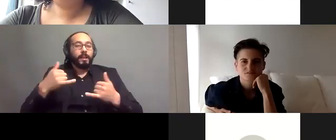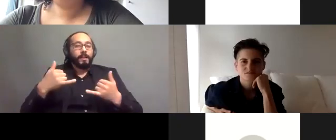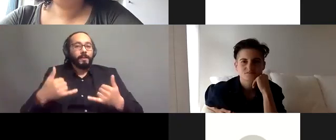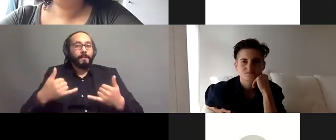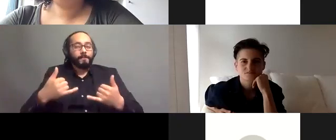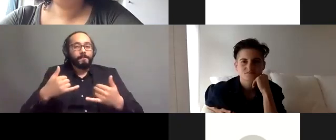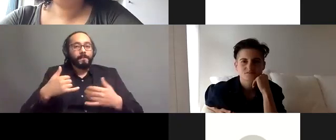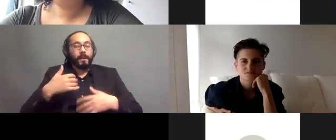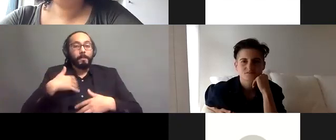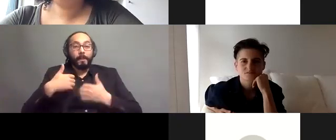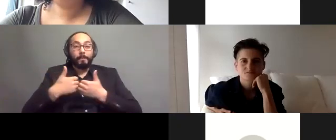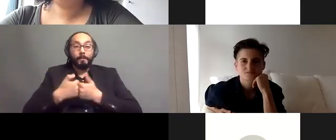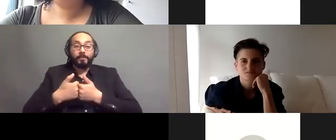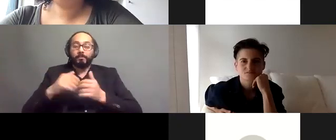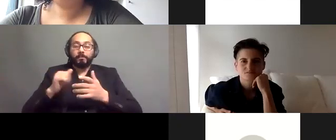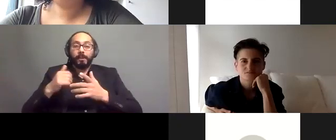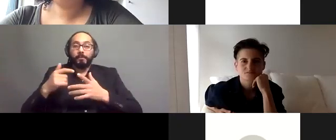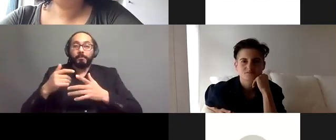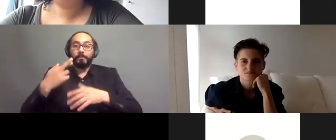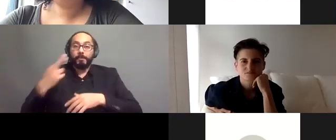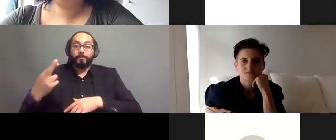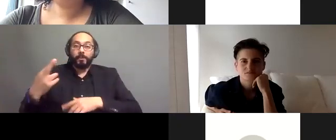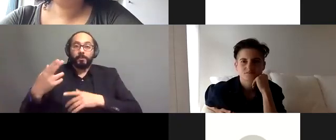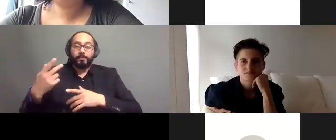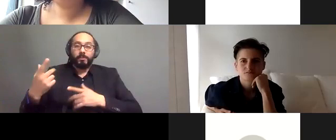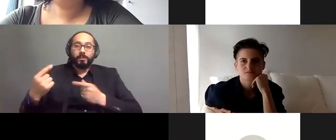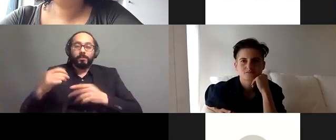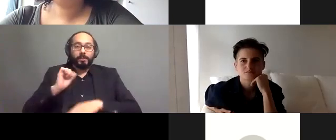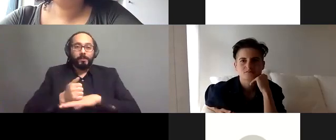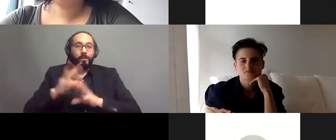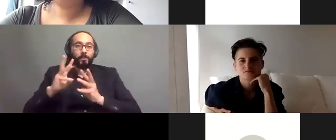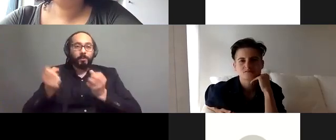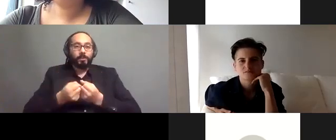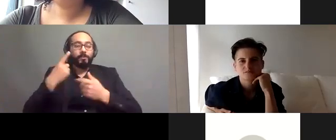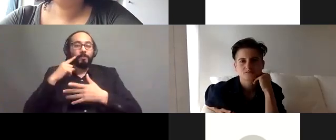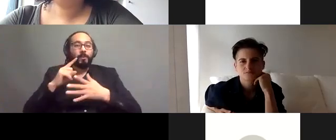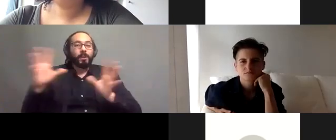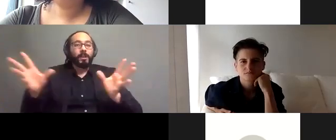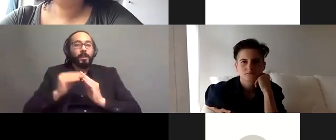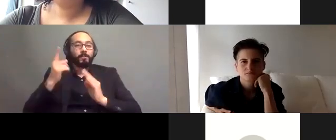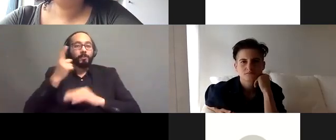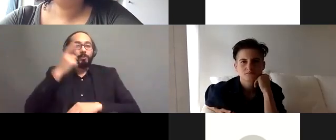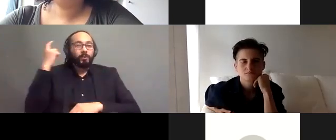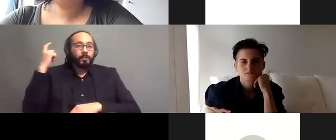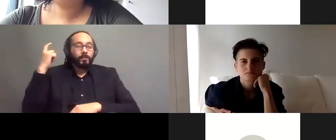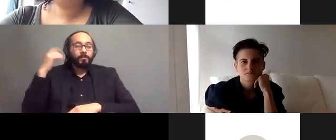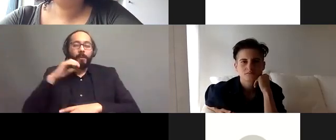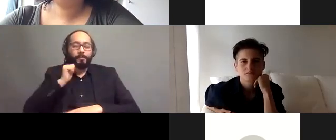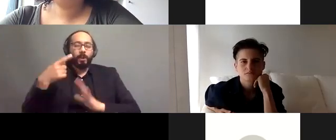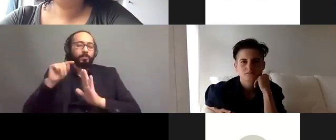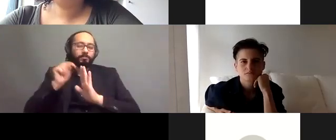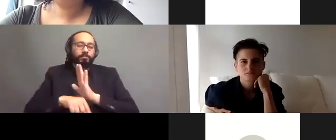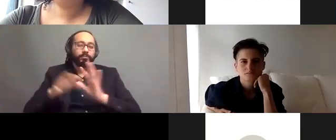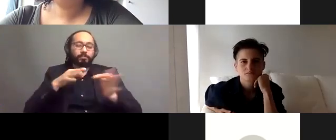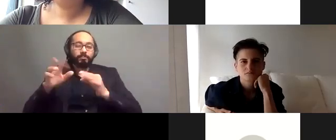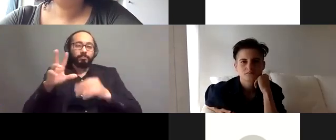putting together workshops to address the collective trauma that the world is in. I won't go down that rabbit hole too far, but